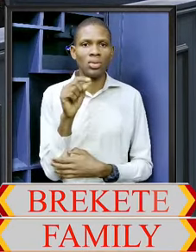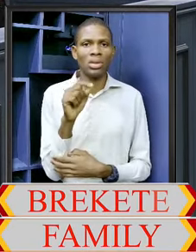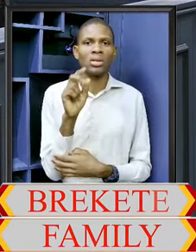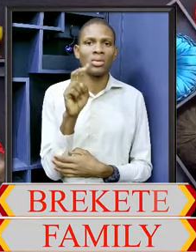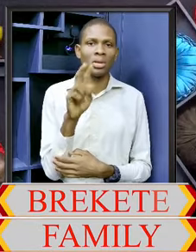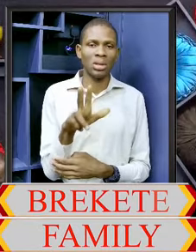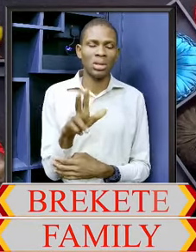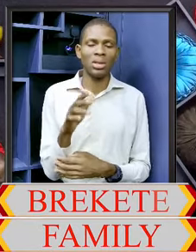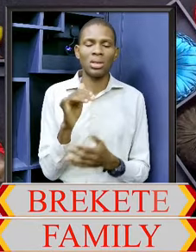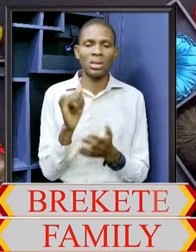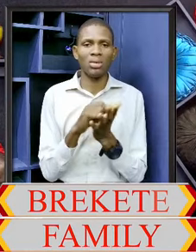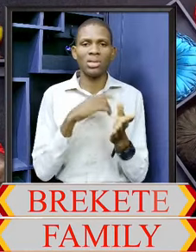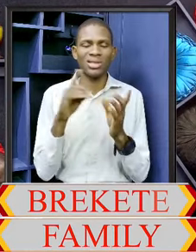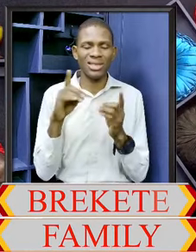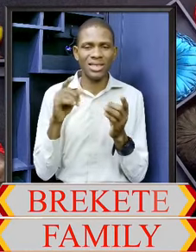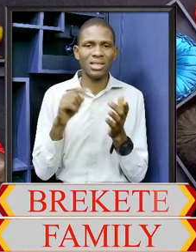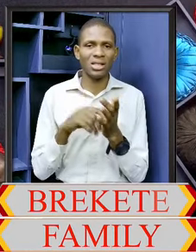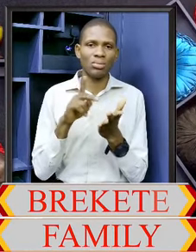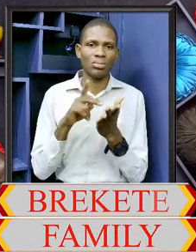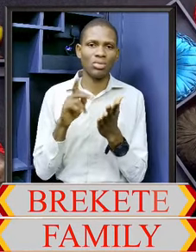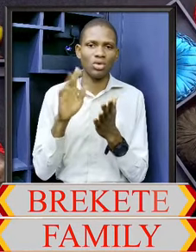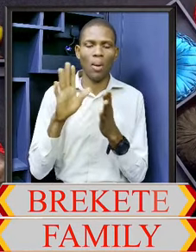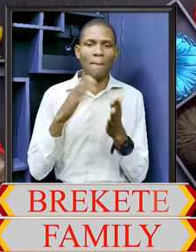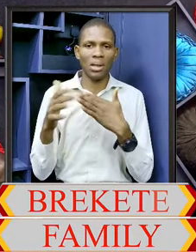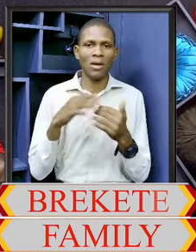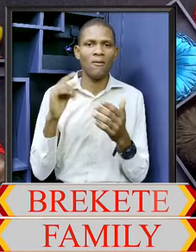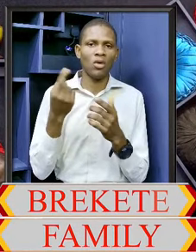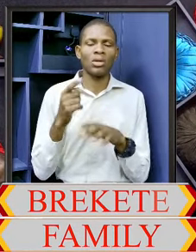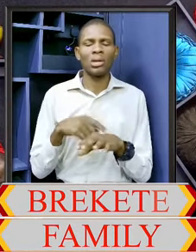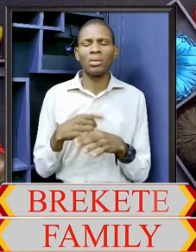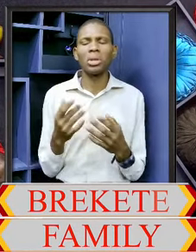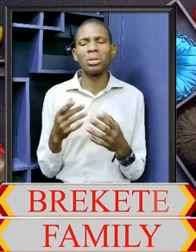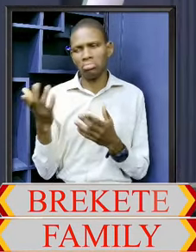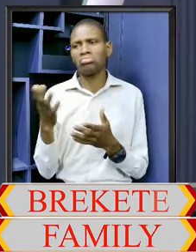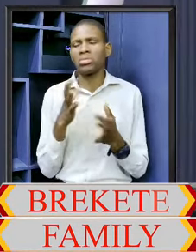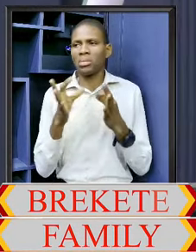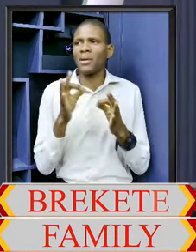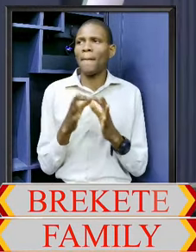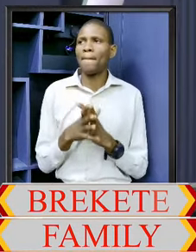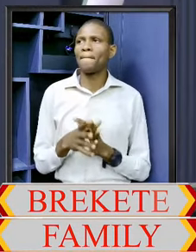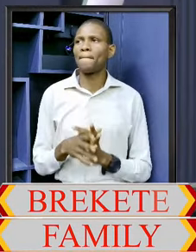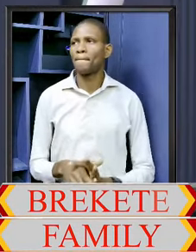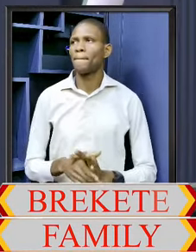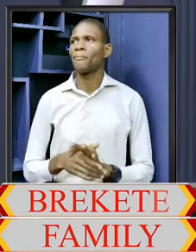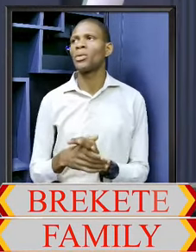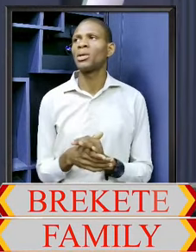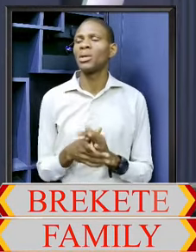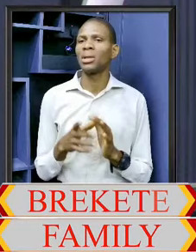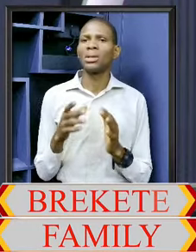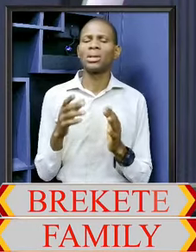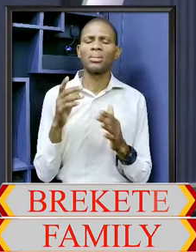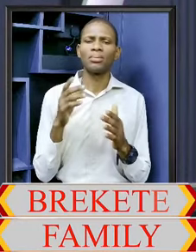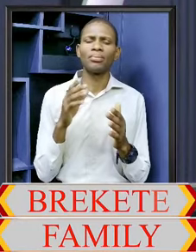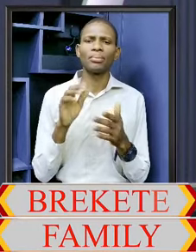October, 2023. Now we do this matter for the first time. Yes. Tell us about the matter. Okay, the matter be